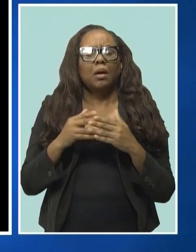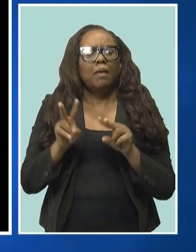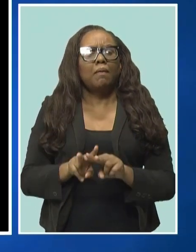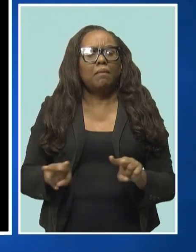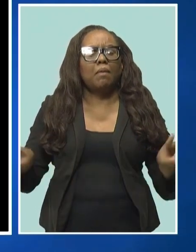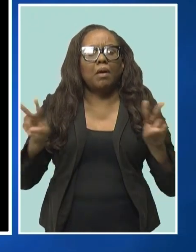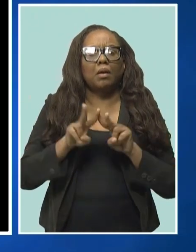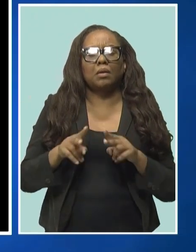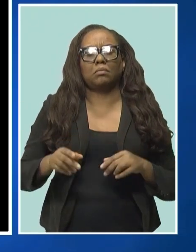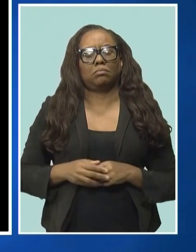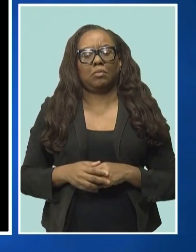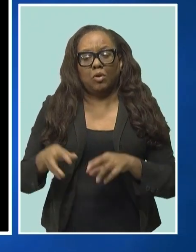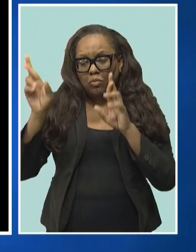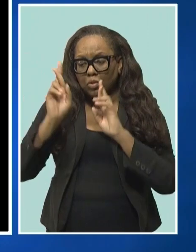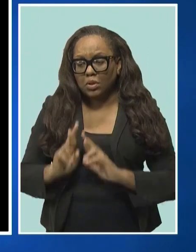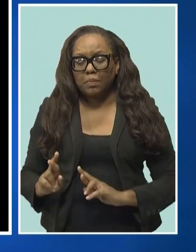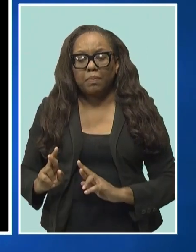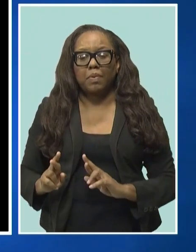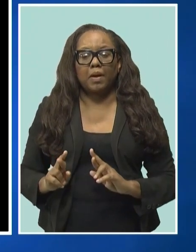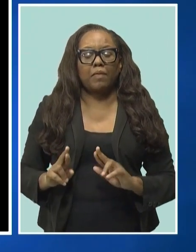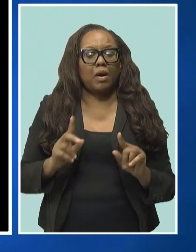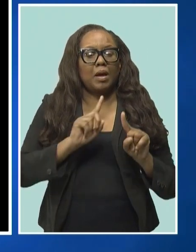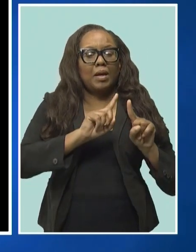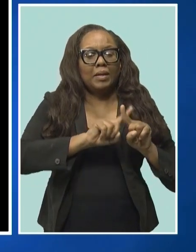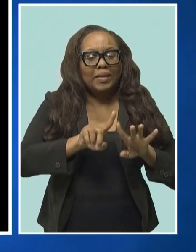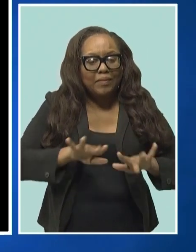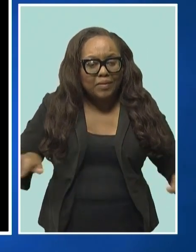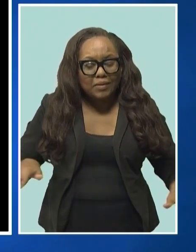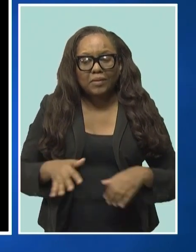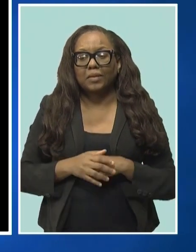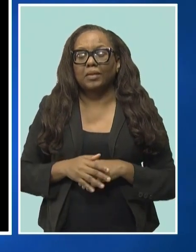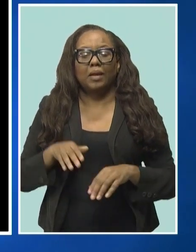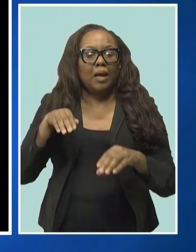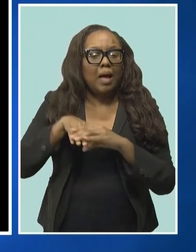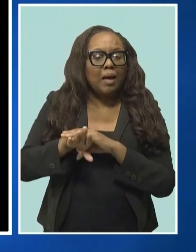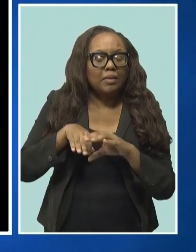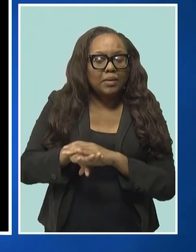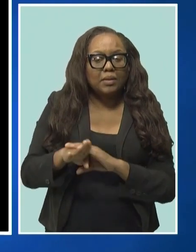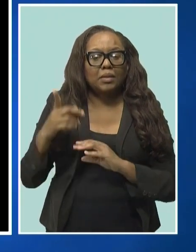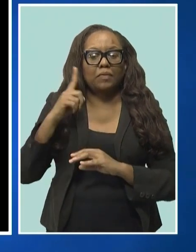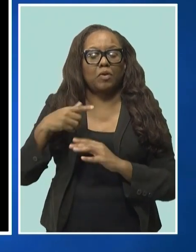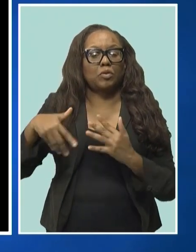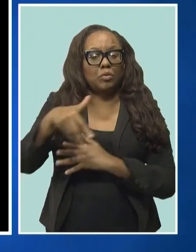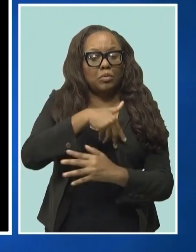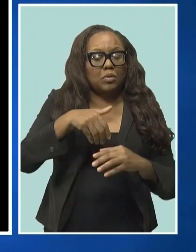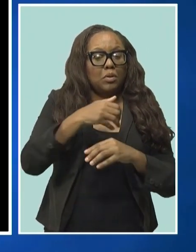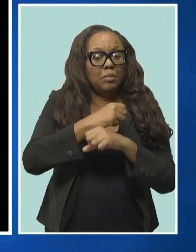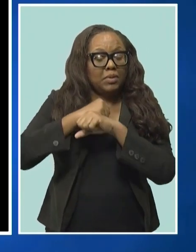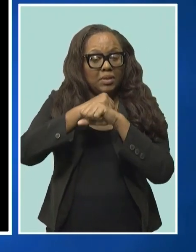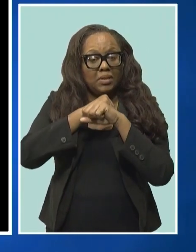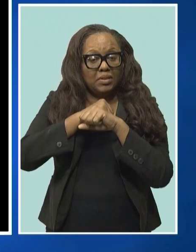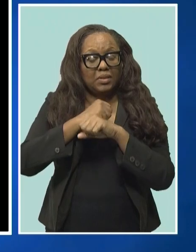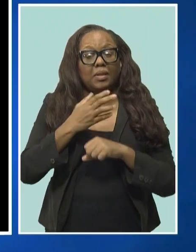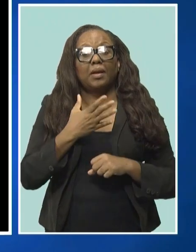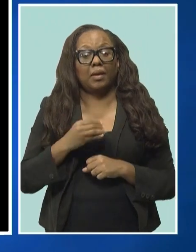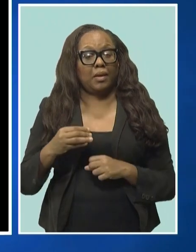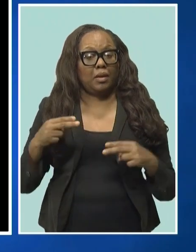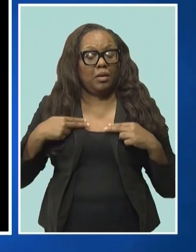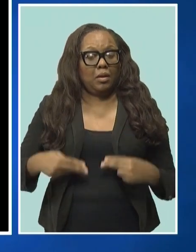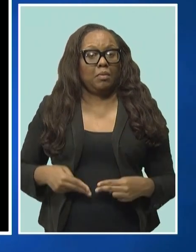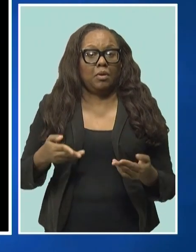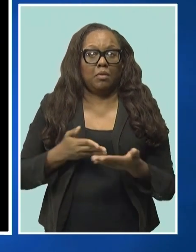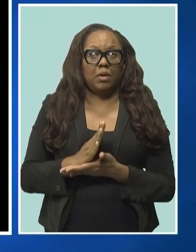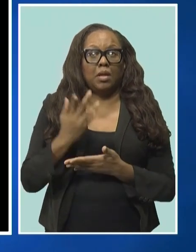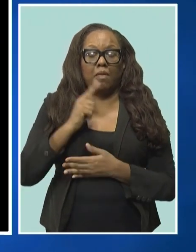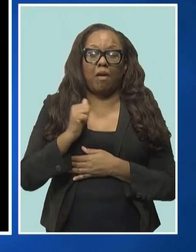for diversity, access to social protection, and the application of human rights in all